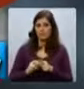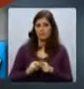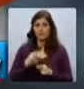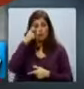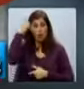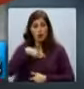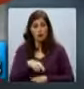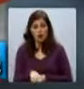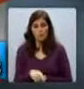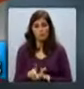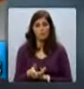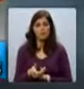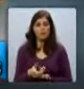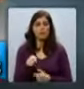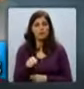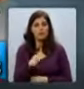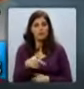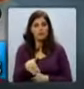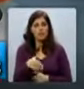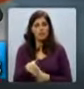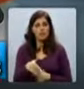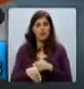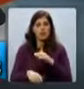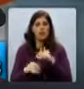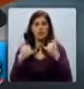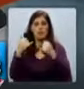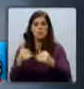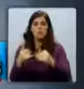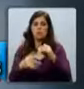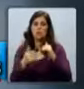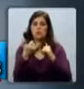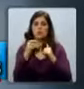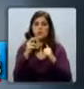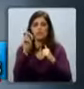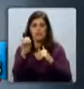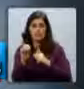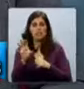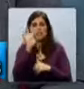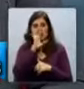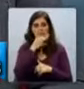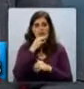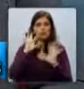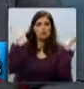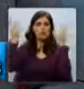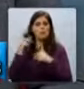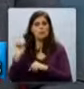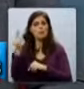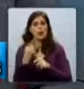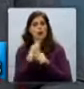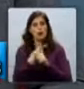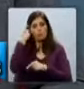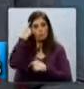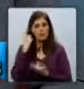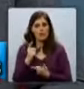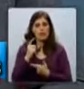spaceflight. That will be not till after 2030. When we talk about the space, we always the first thing that we think about is